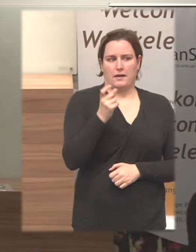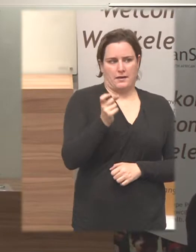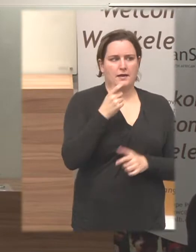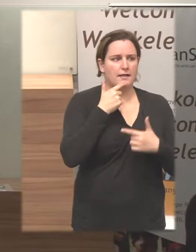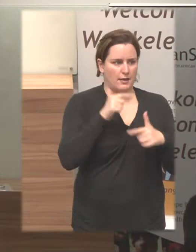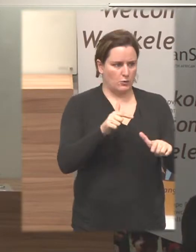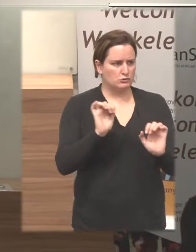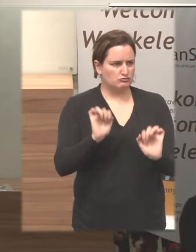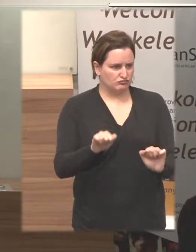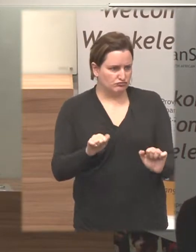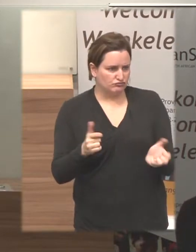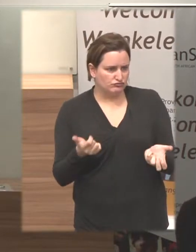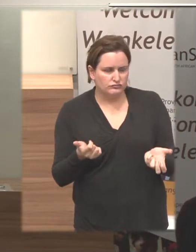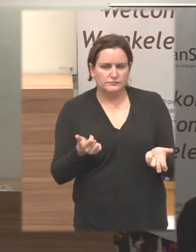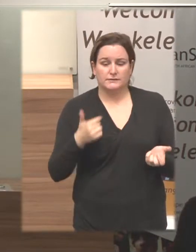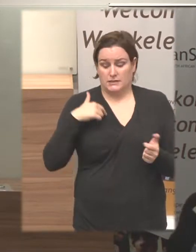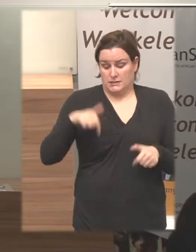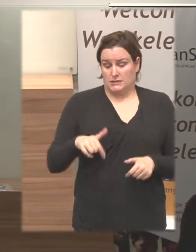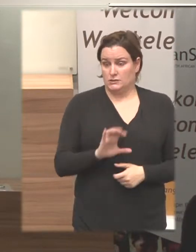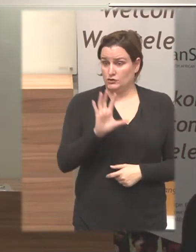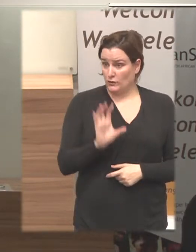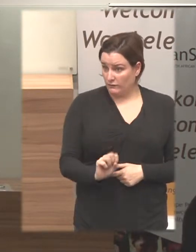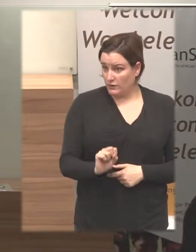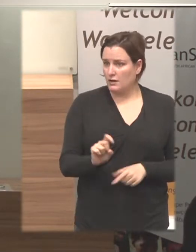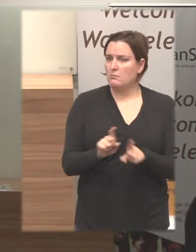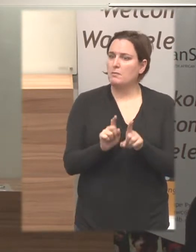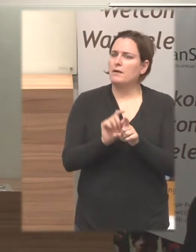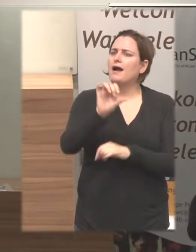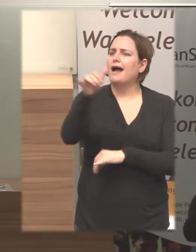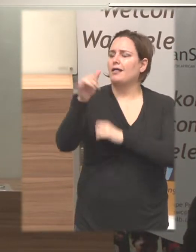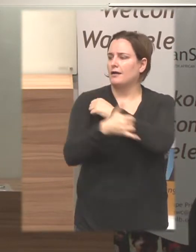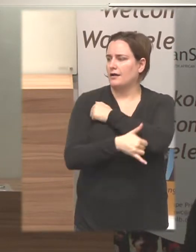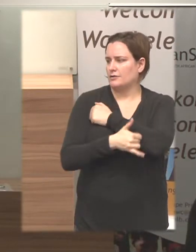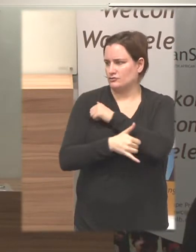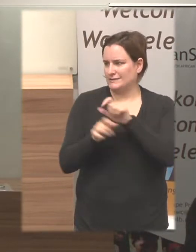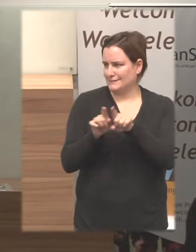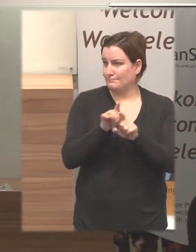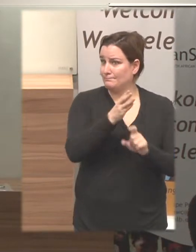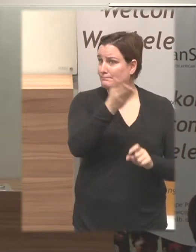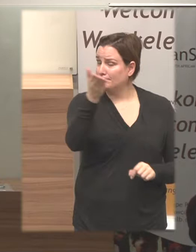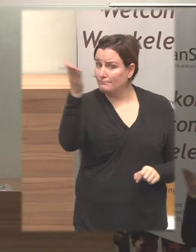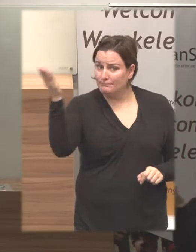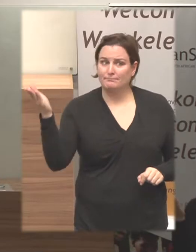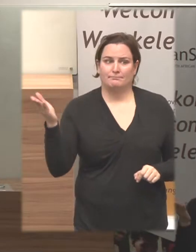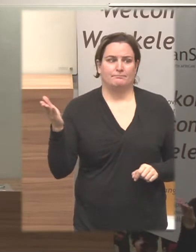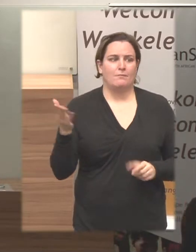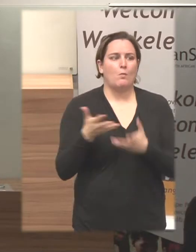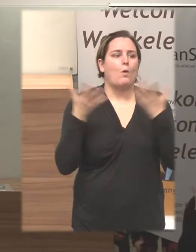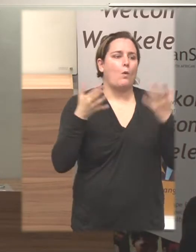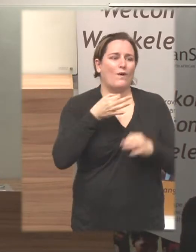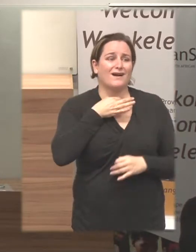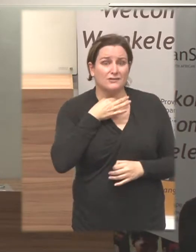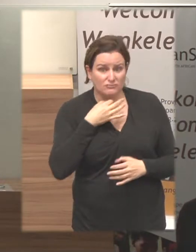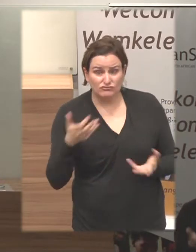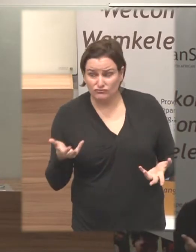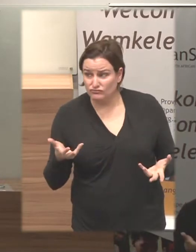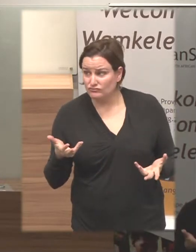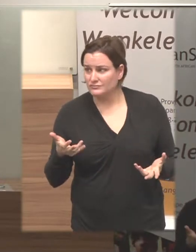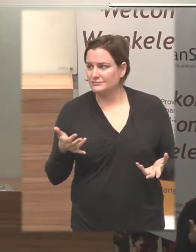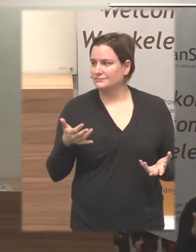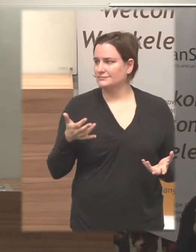and in our country and in many others, most often English, is the